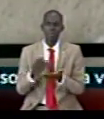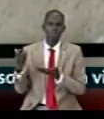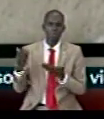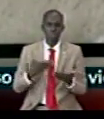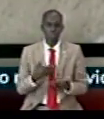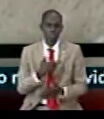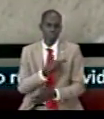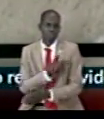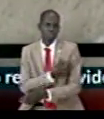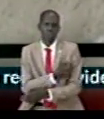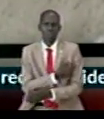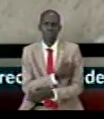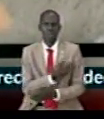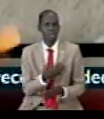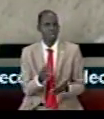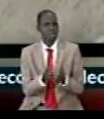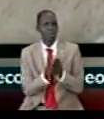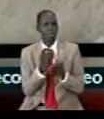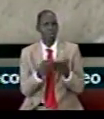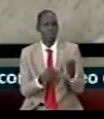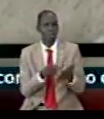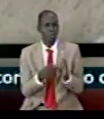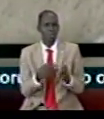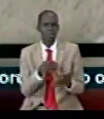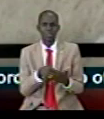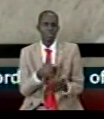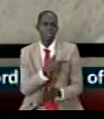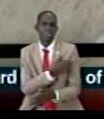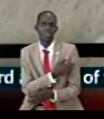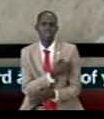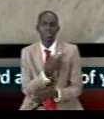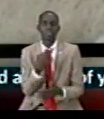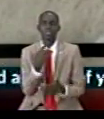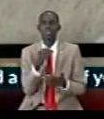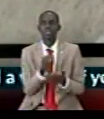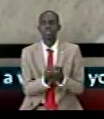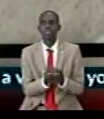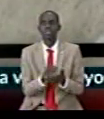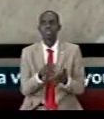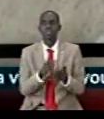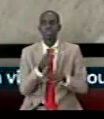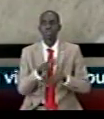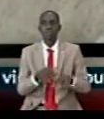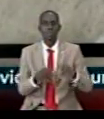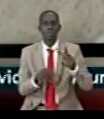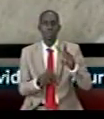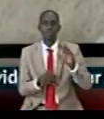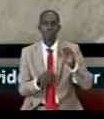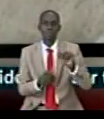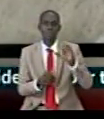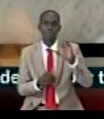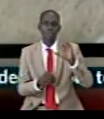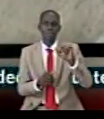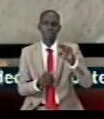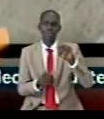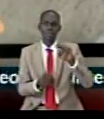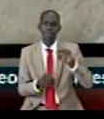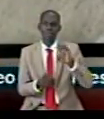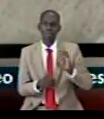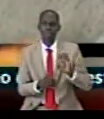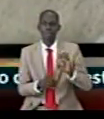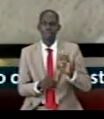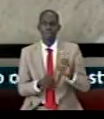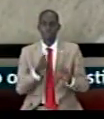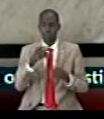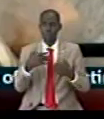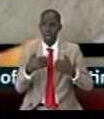So I asked, I said, what's this? He said that it's a vaccine for hepatitis B. I said I had hepatitis B. He said,